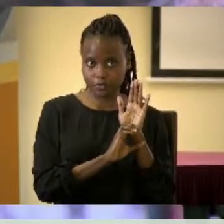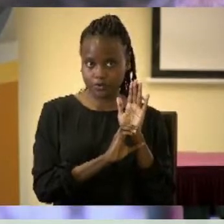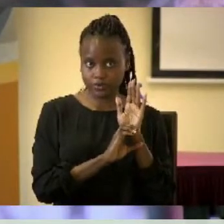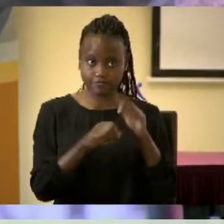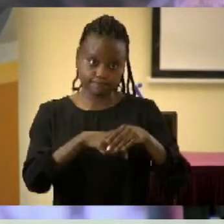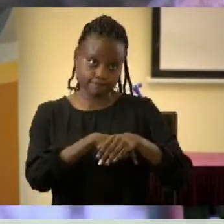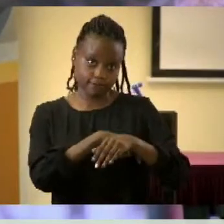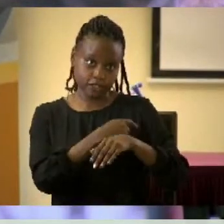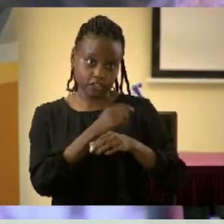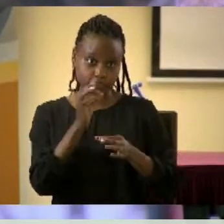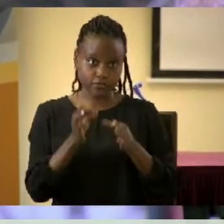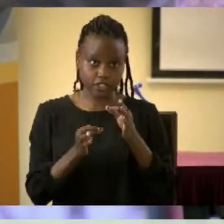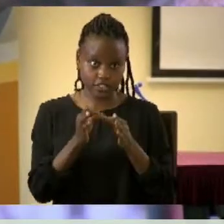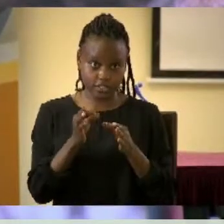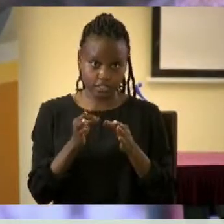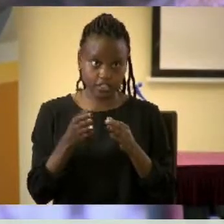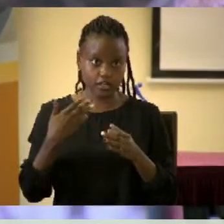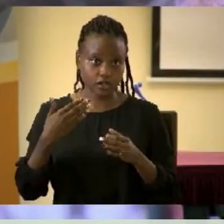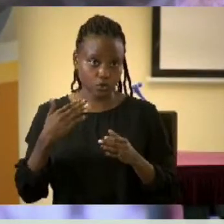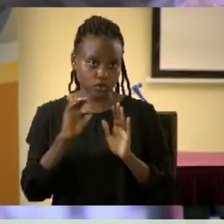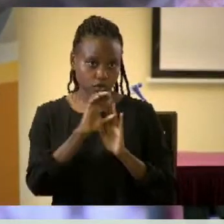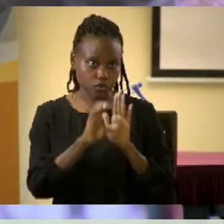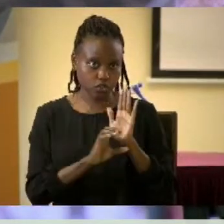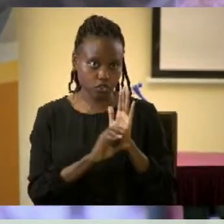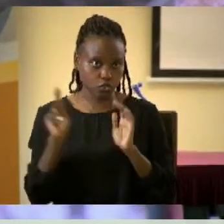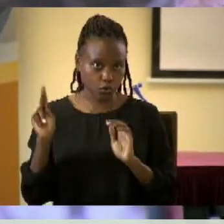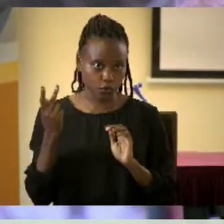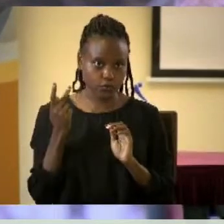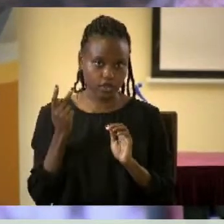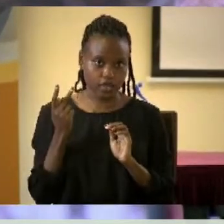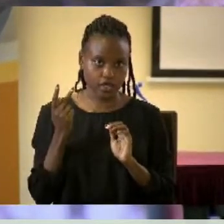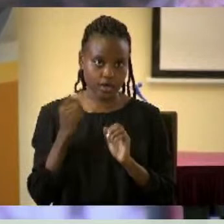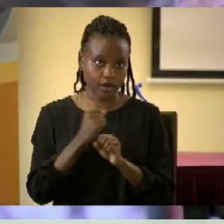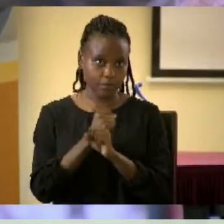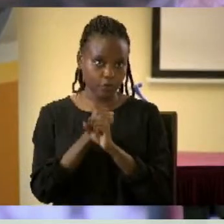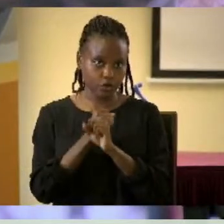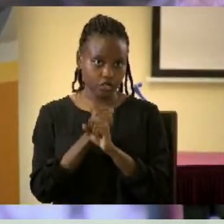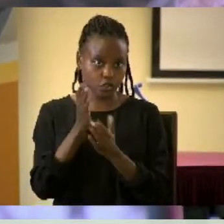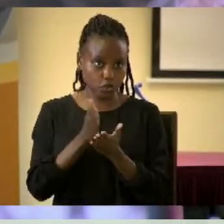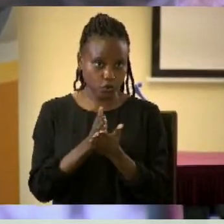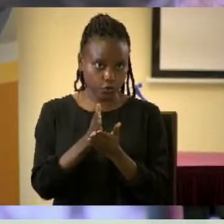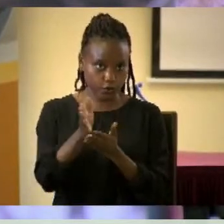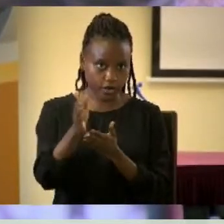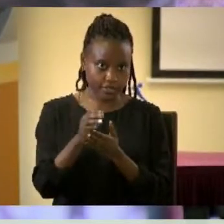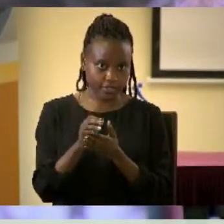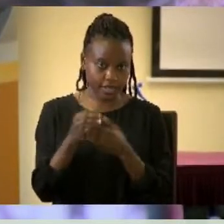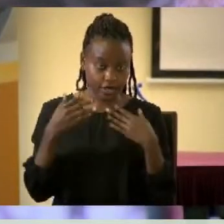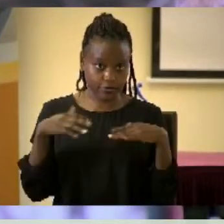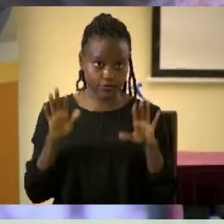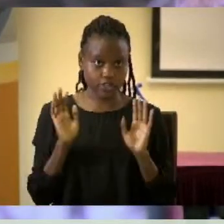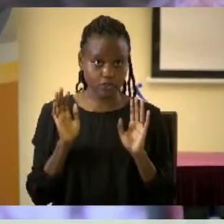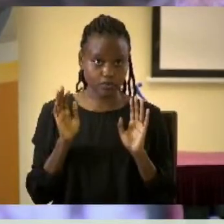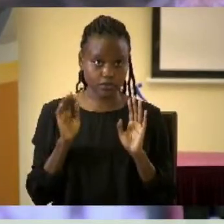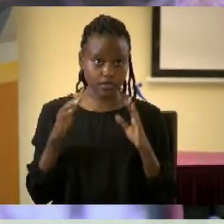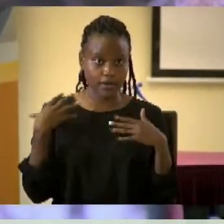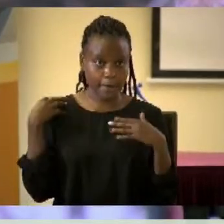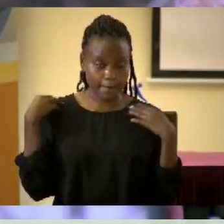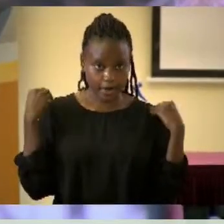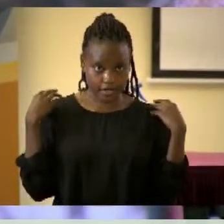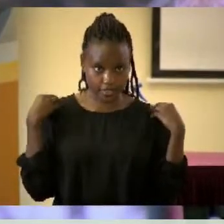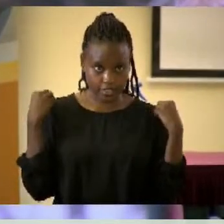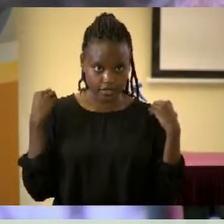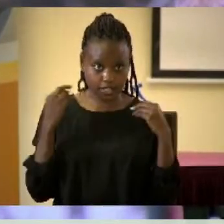Justice gazetted the Constitution of Kenya, Protection of Rights and Fundamental Freedoms, Practice and Procedure